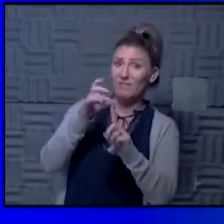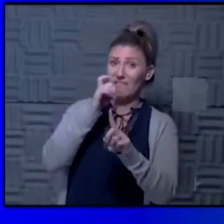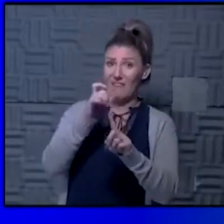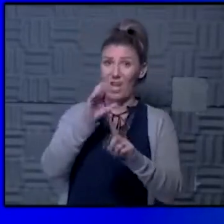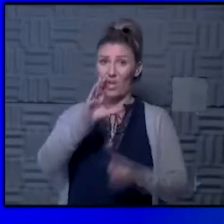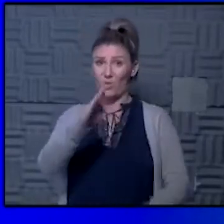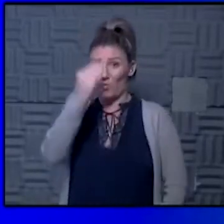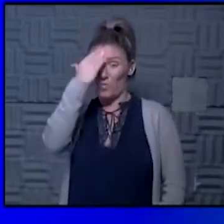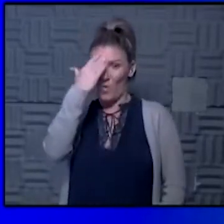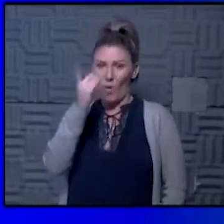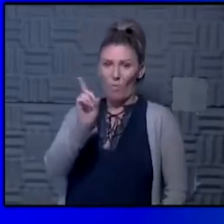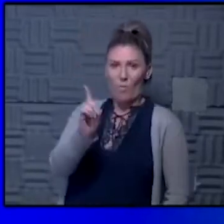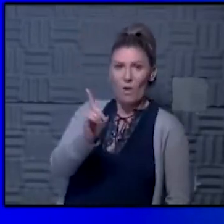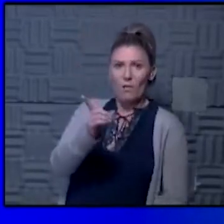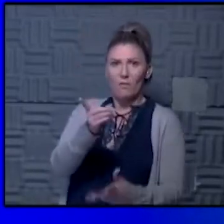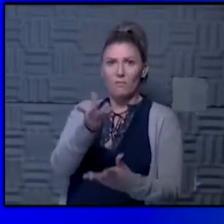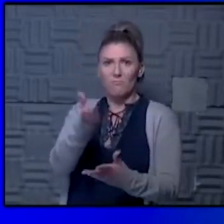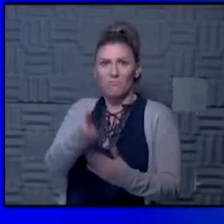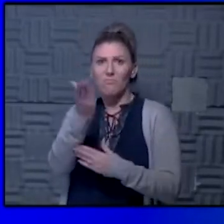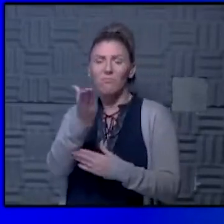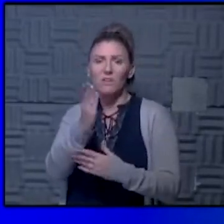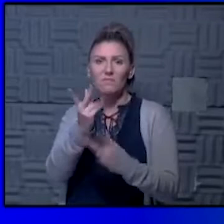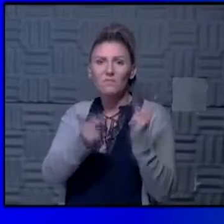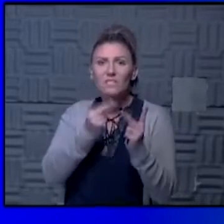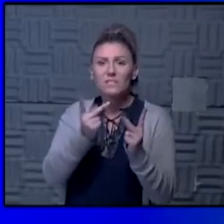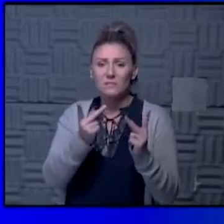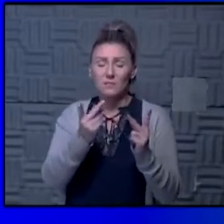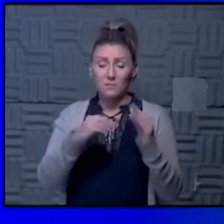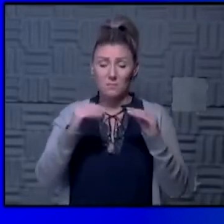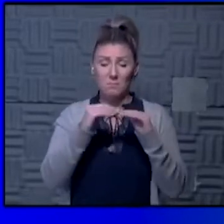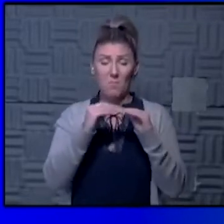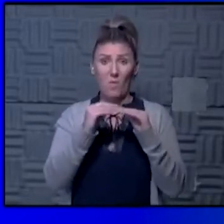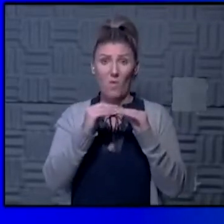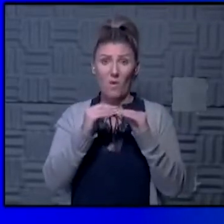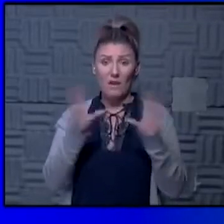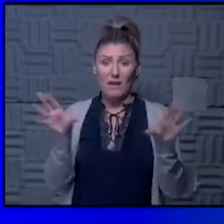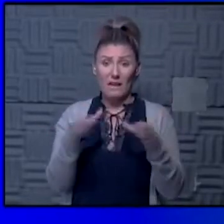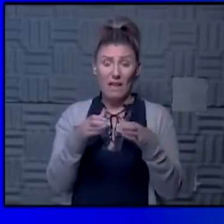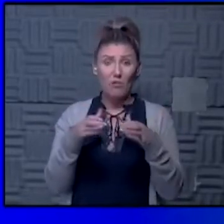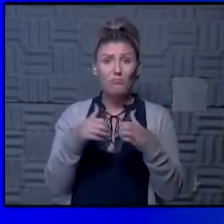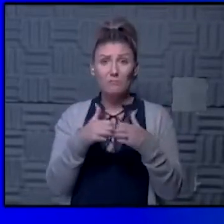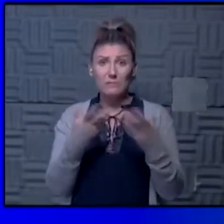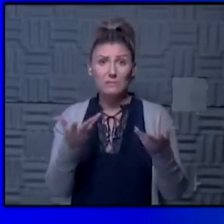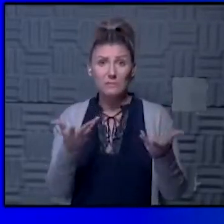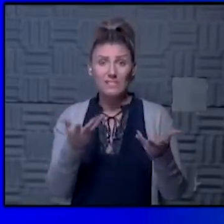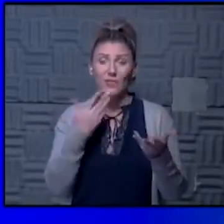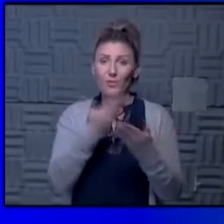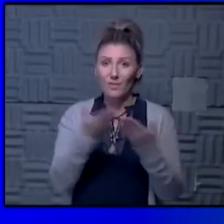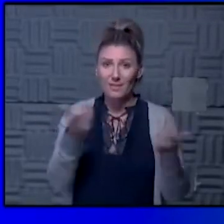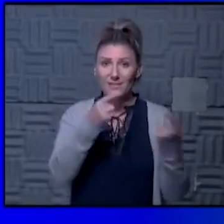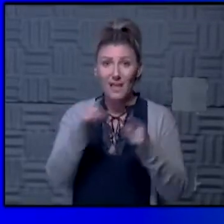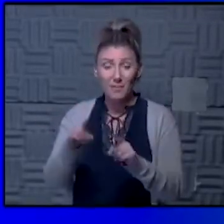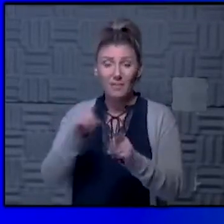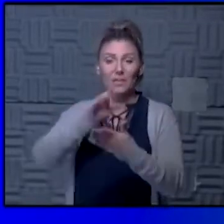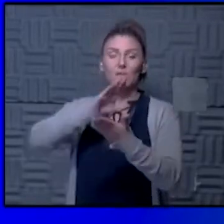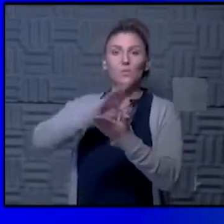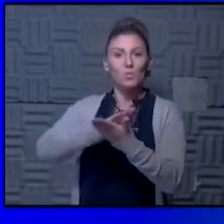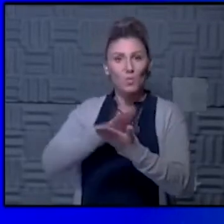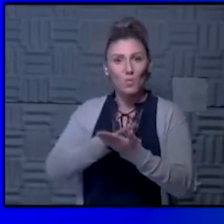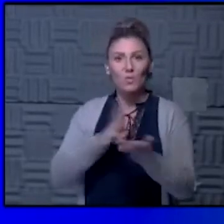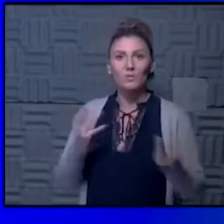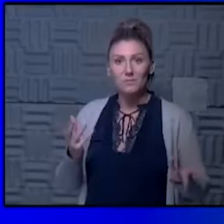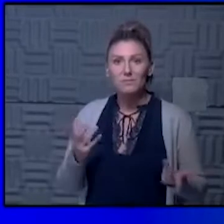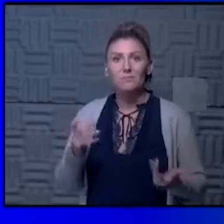bubble. Are there more get-togethers? There are more things going on. There's schools. There's kids